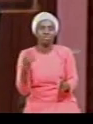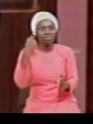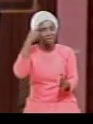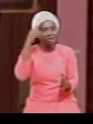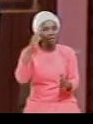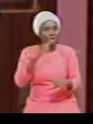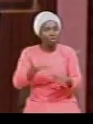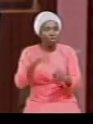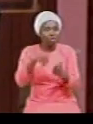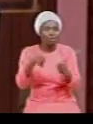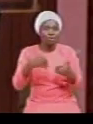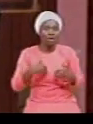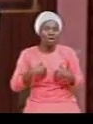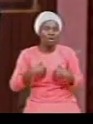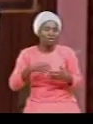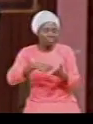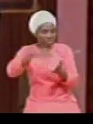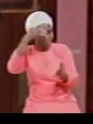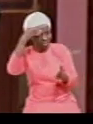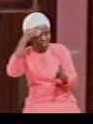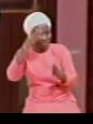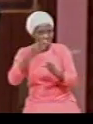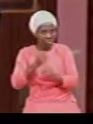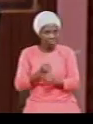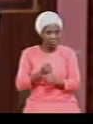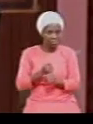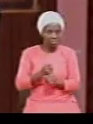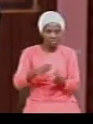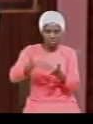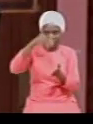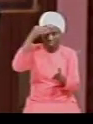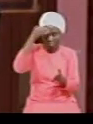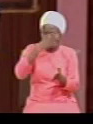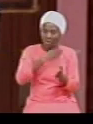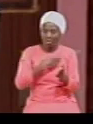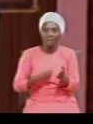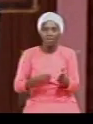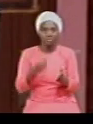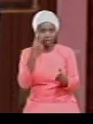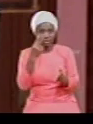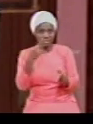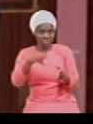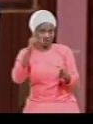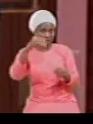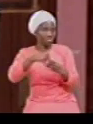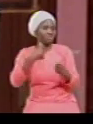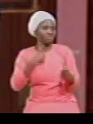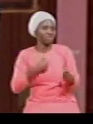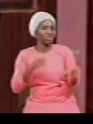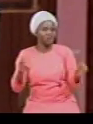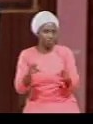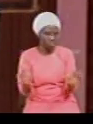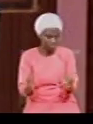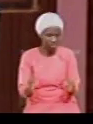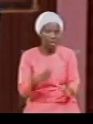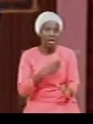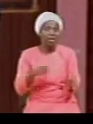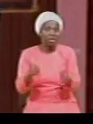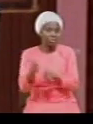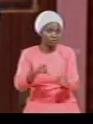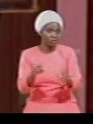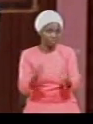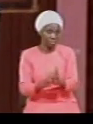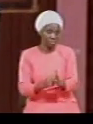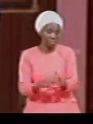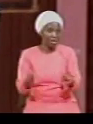and received and heard and seen in me, do. And as you do that,